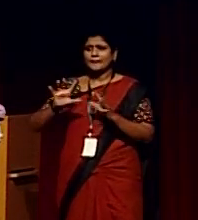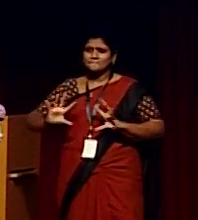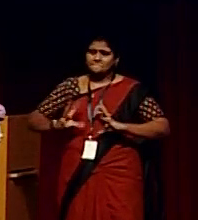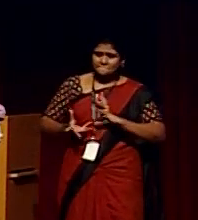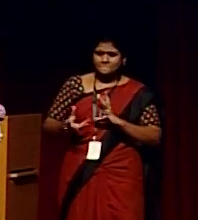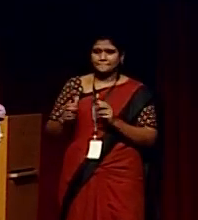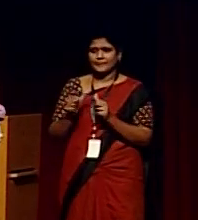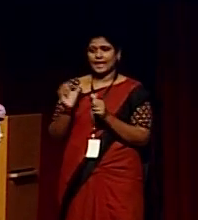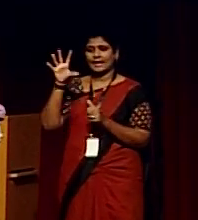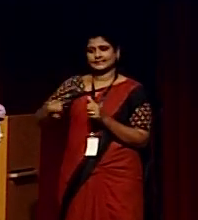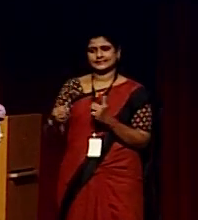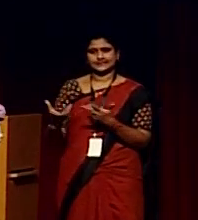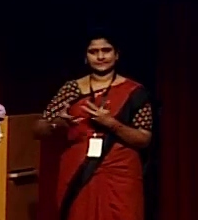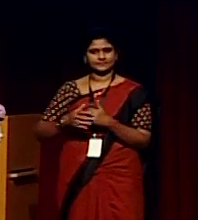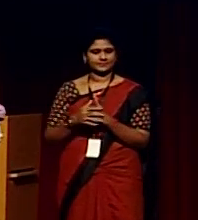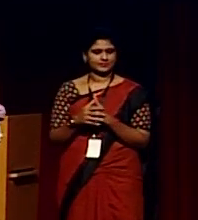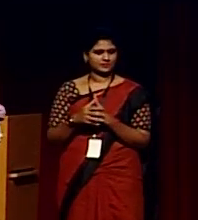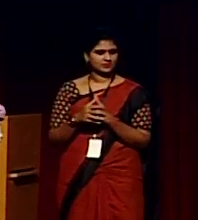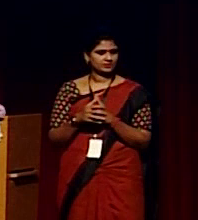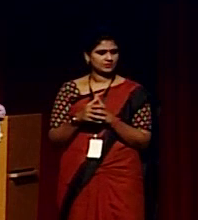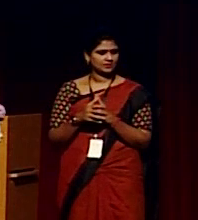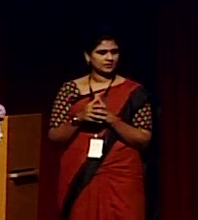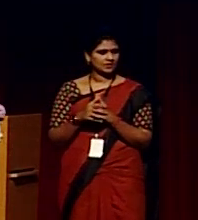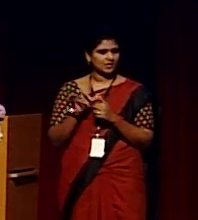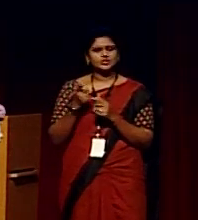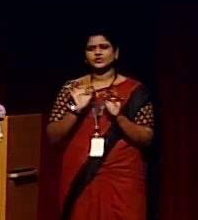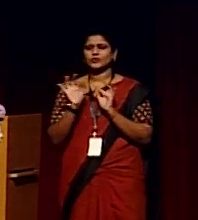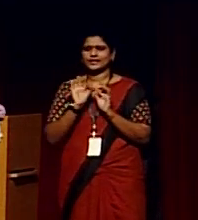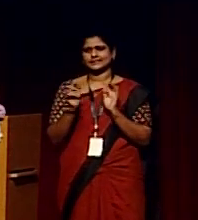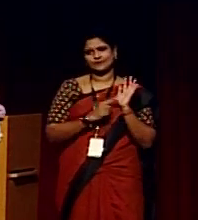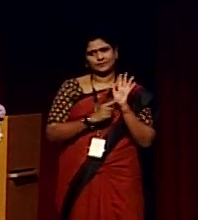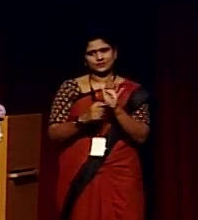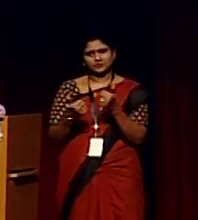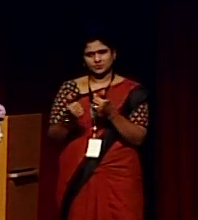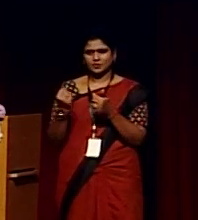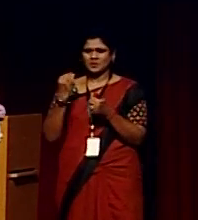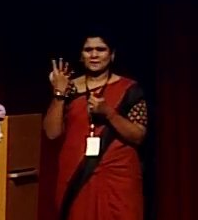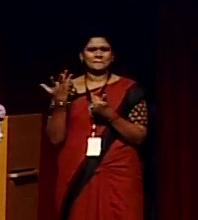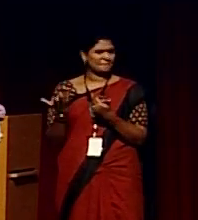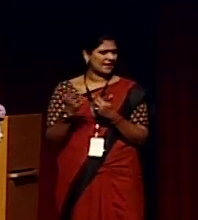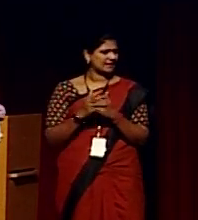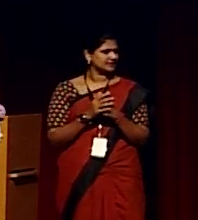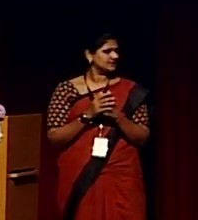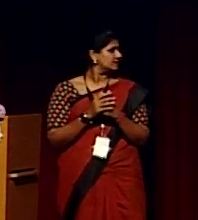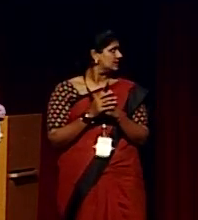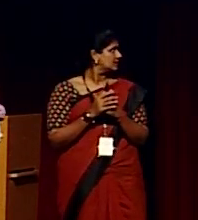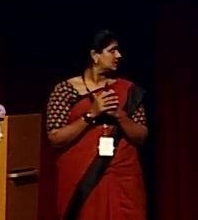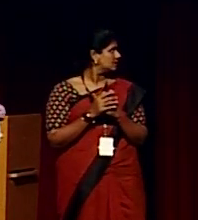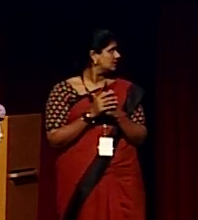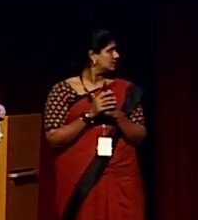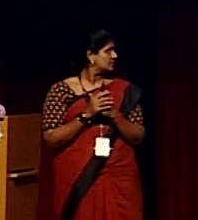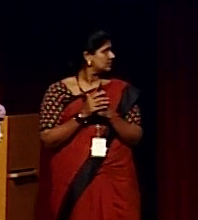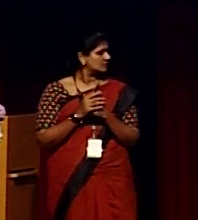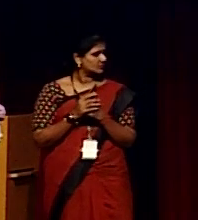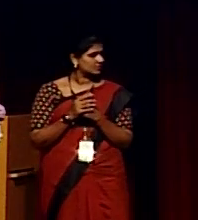bit of an example from mathematics. And mathematics, so that's a formula that is typeset with math checks. I'm not quite sure